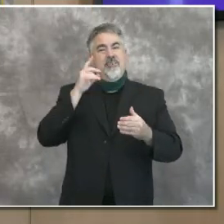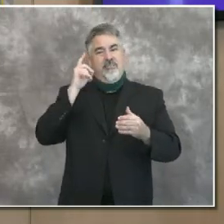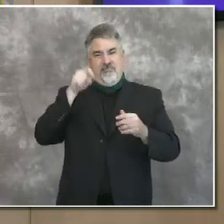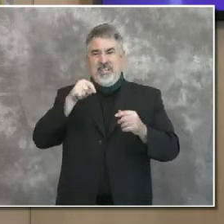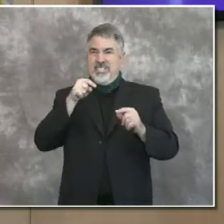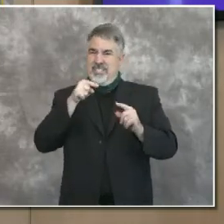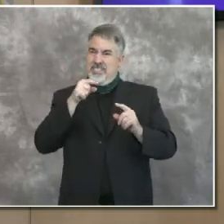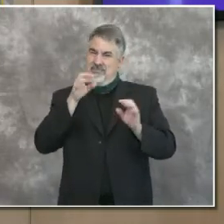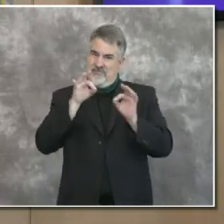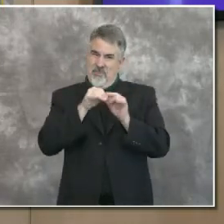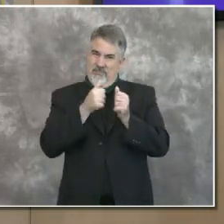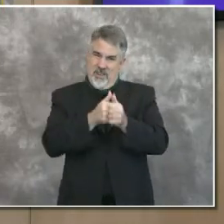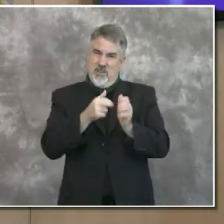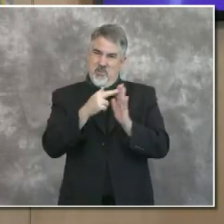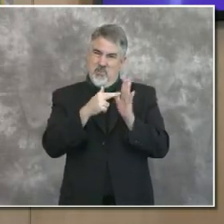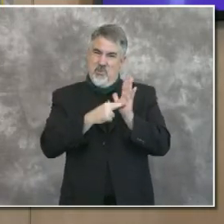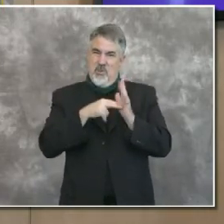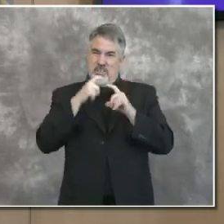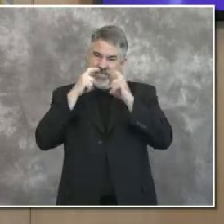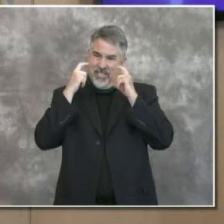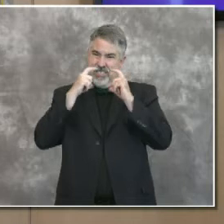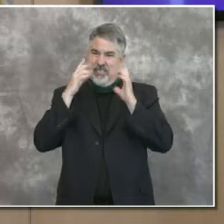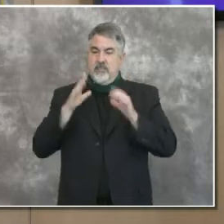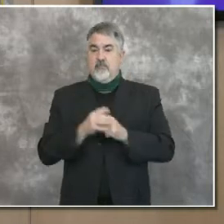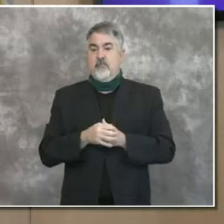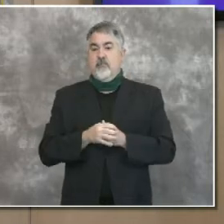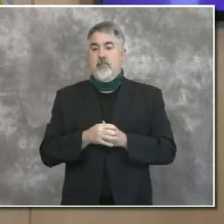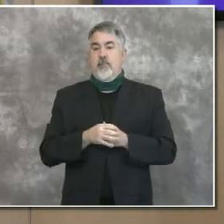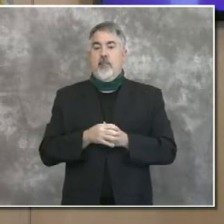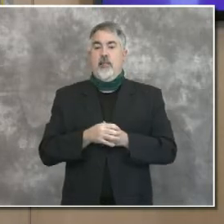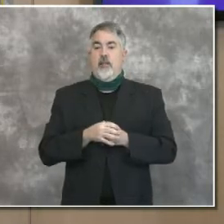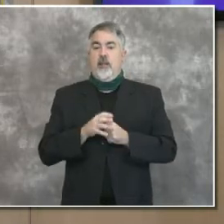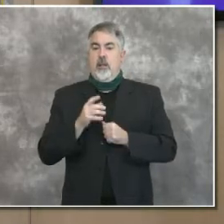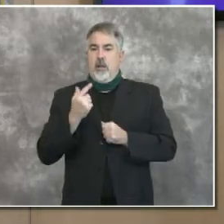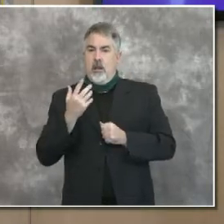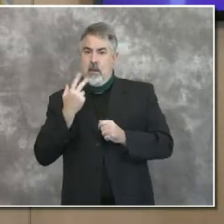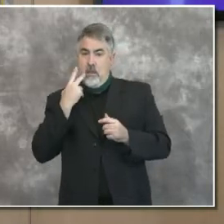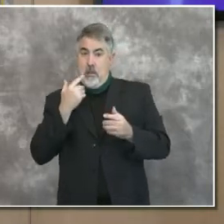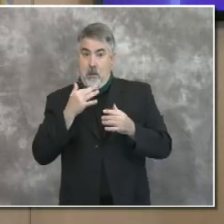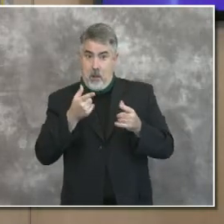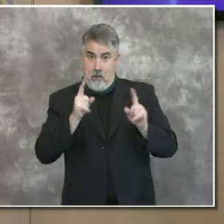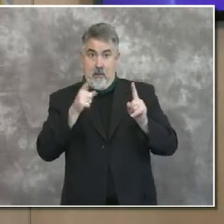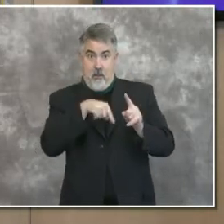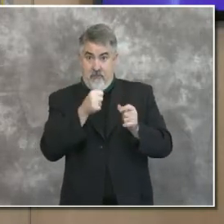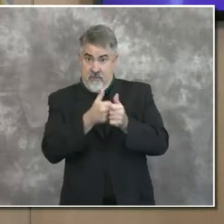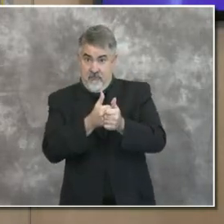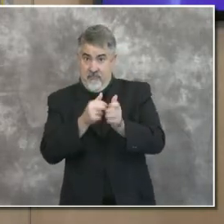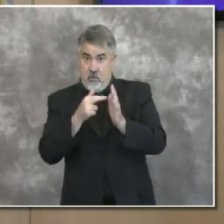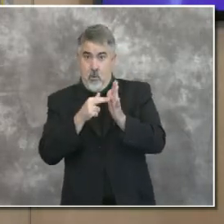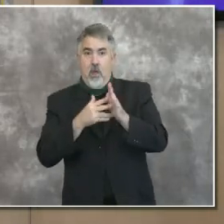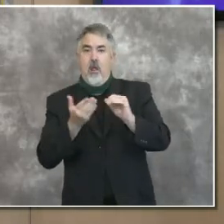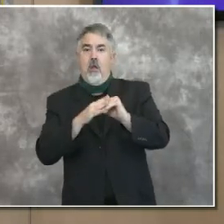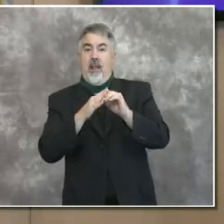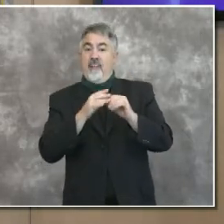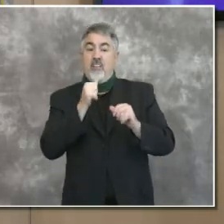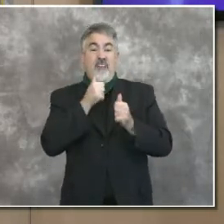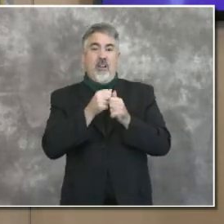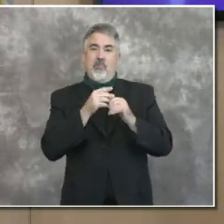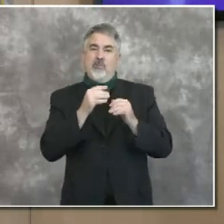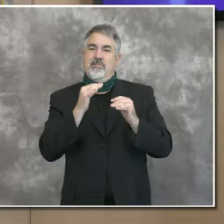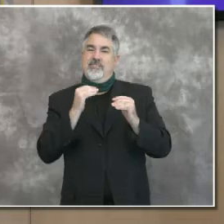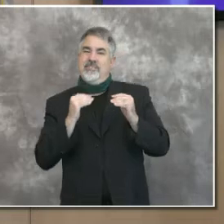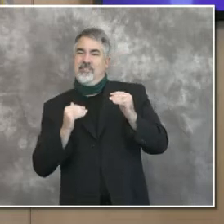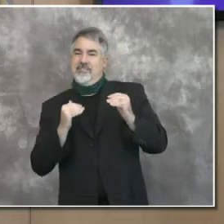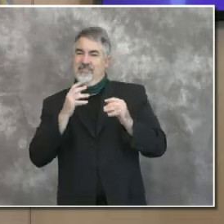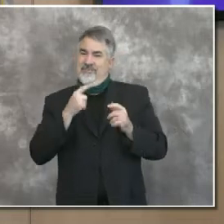allow us, as we begin to gradually turn that dial, to continue to see positive progress. We want to continue to move forward.